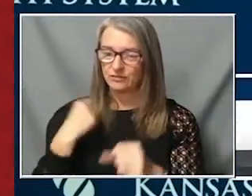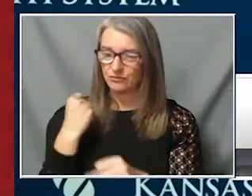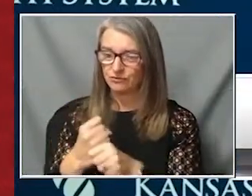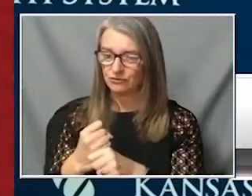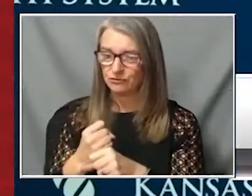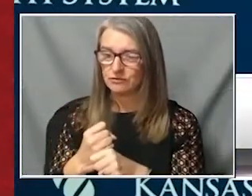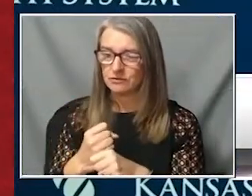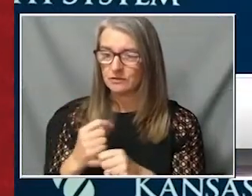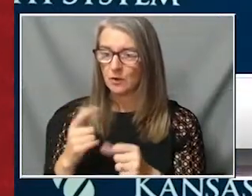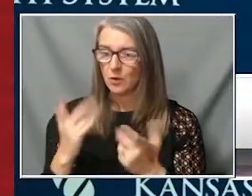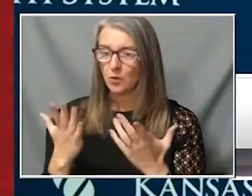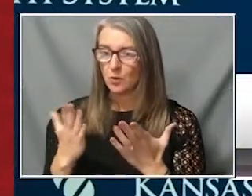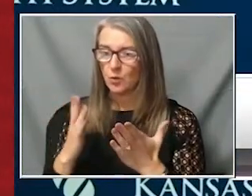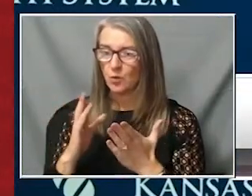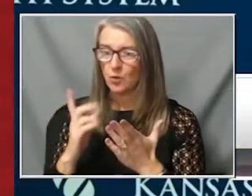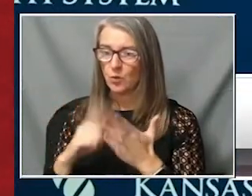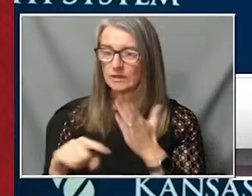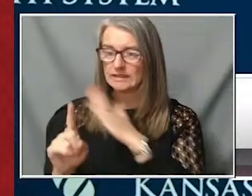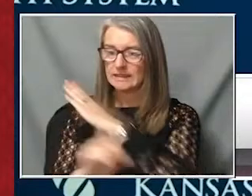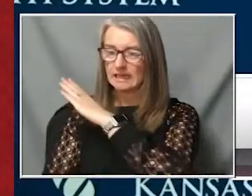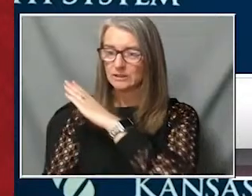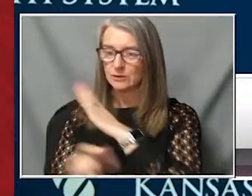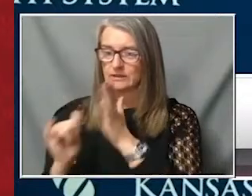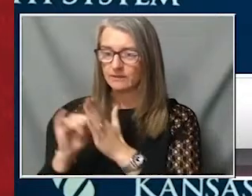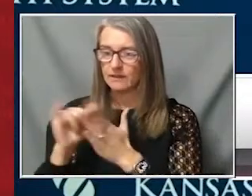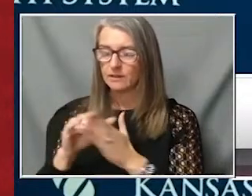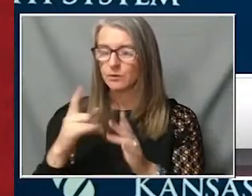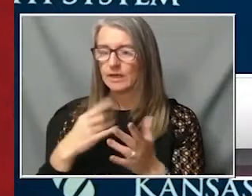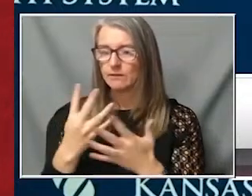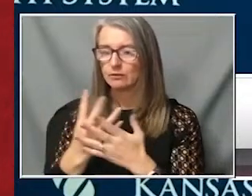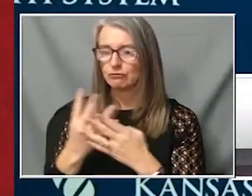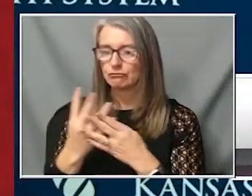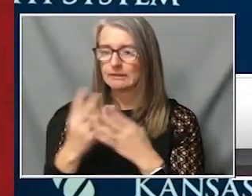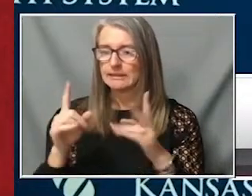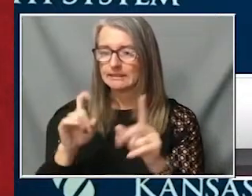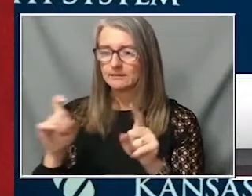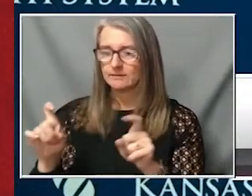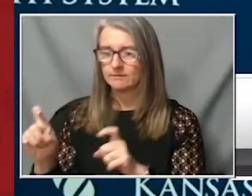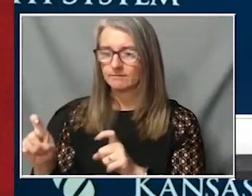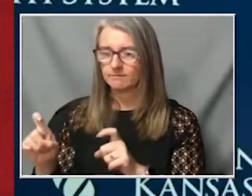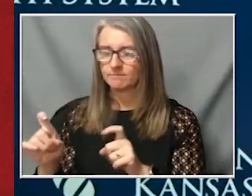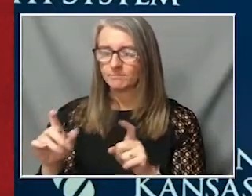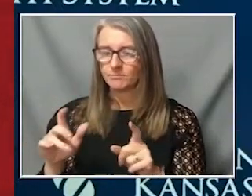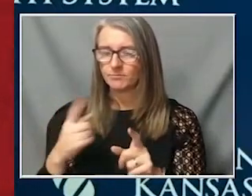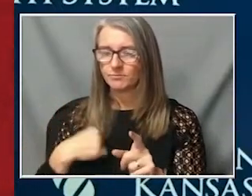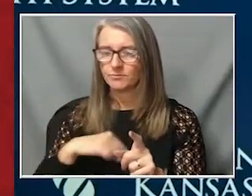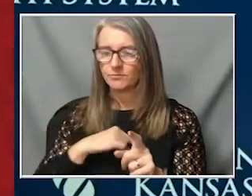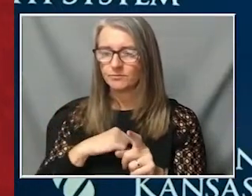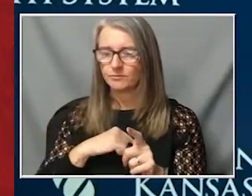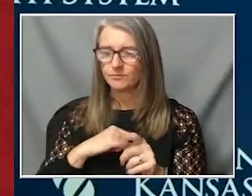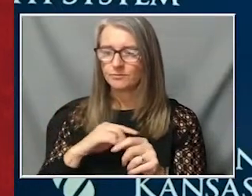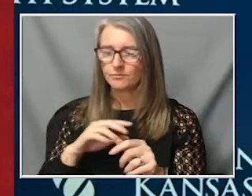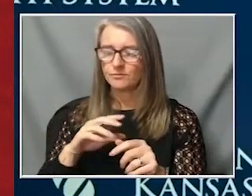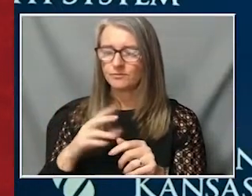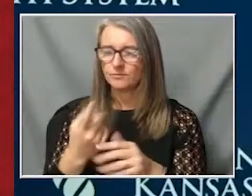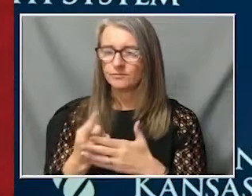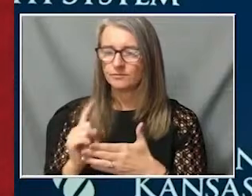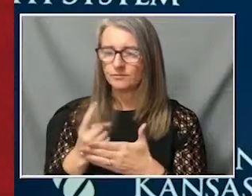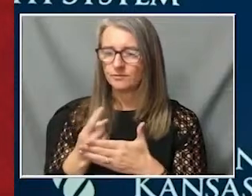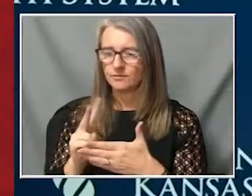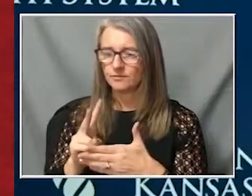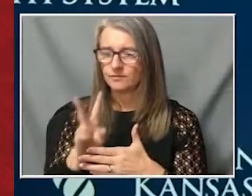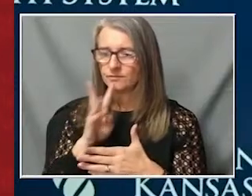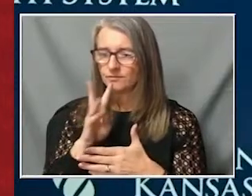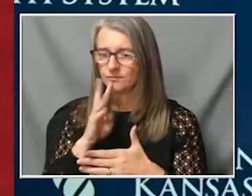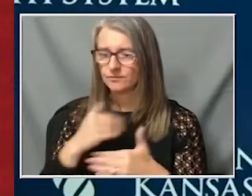the consequence of that? Well, we do have a screening device out there. Okay. We were on Morning Update a few weeks ago talking about lung